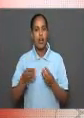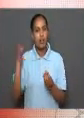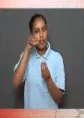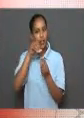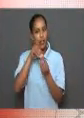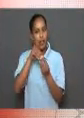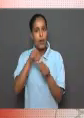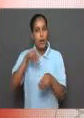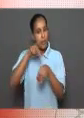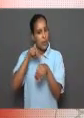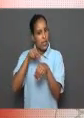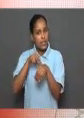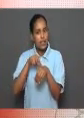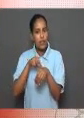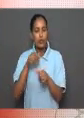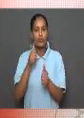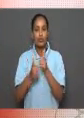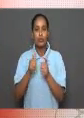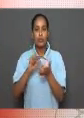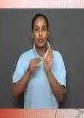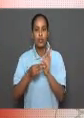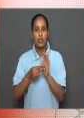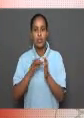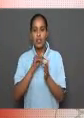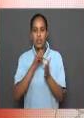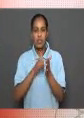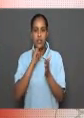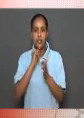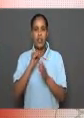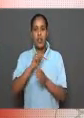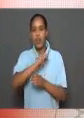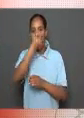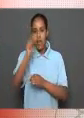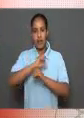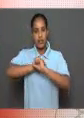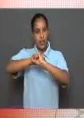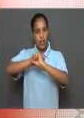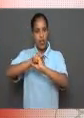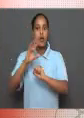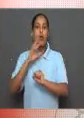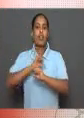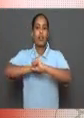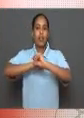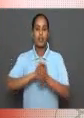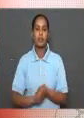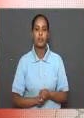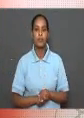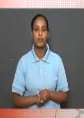outstanding impermeability, which means that it is airtight and